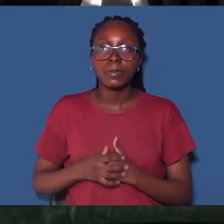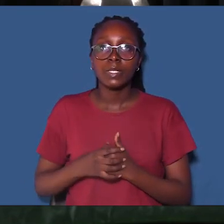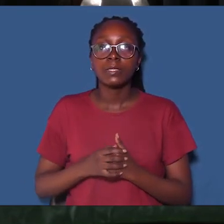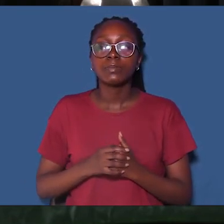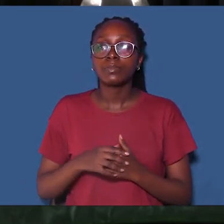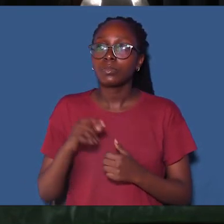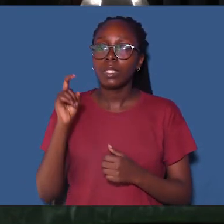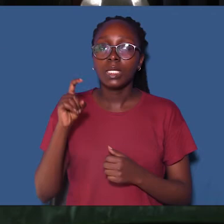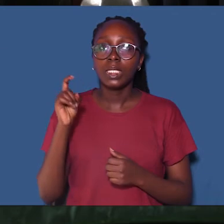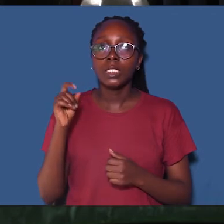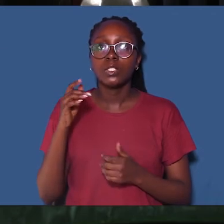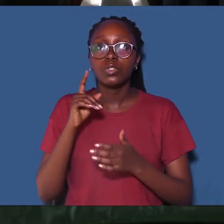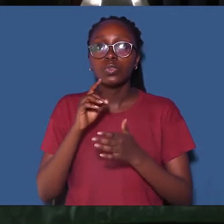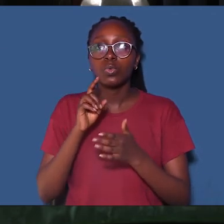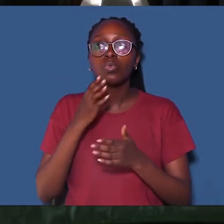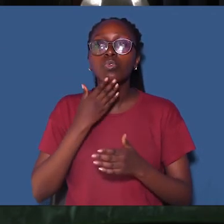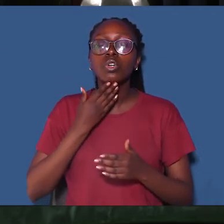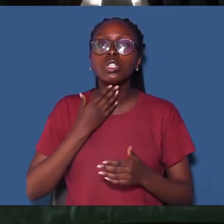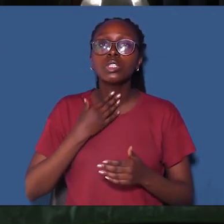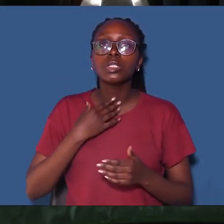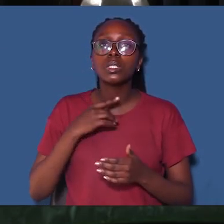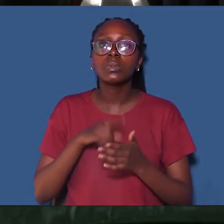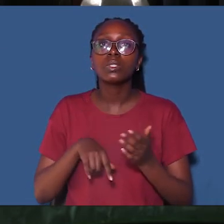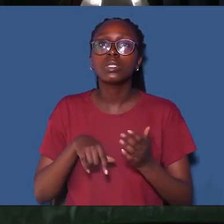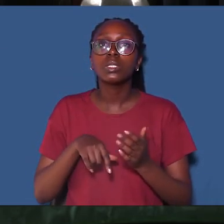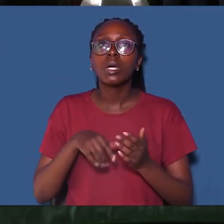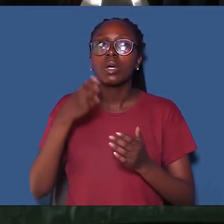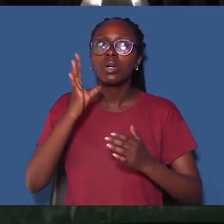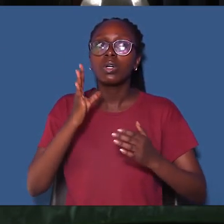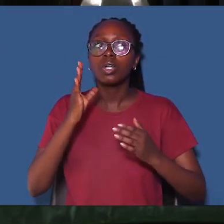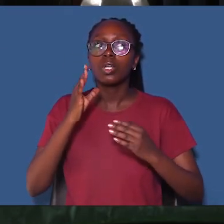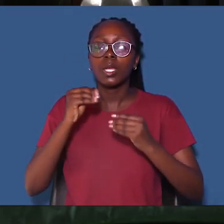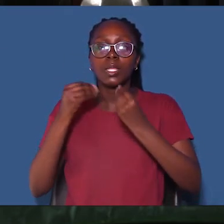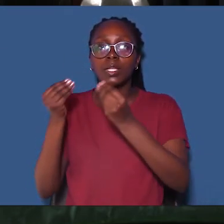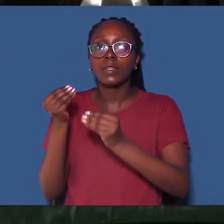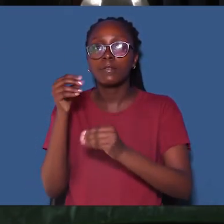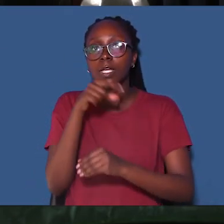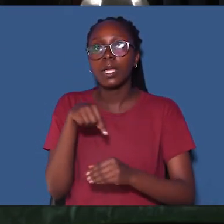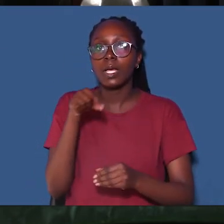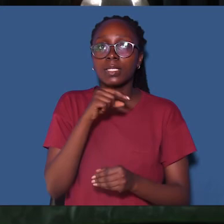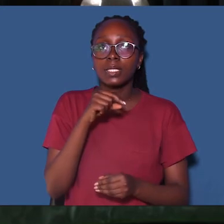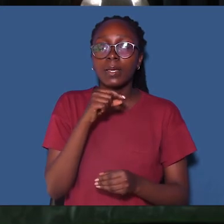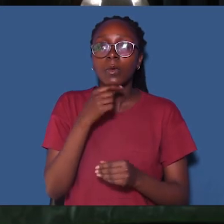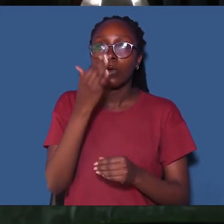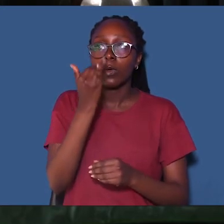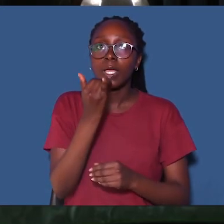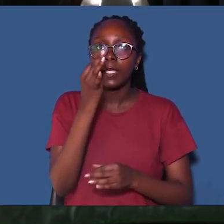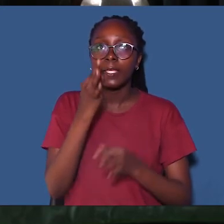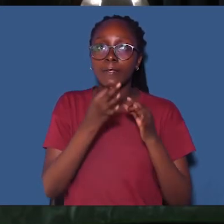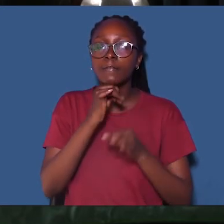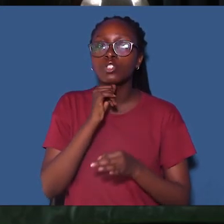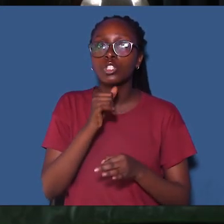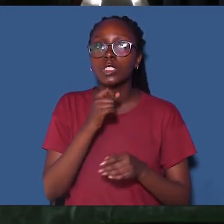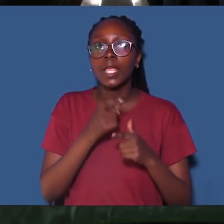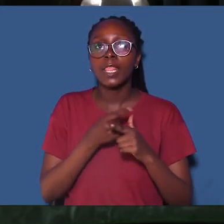really his will, then self-denial will be tough will be tough for us. It's even something that we